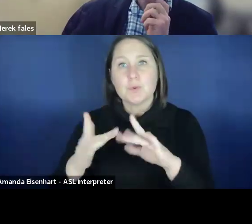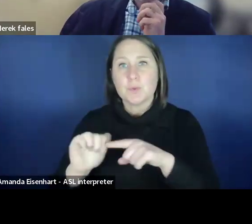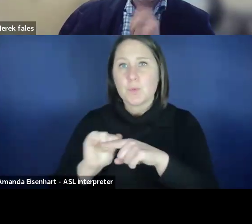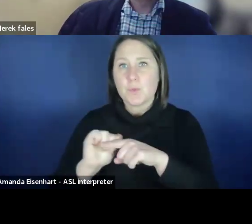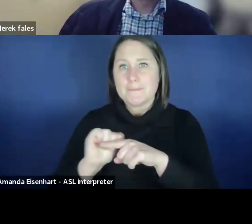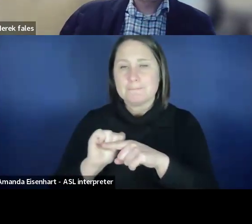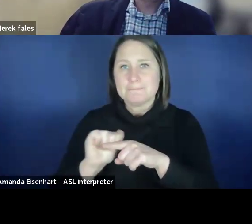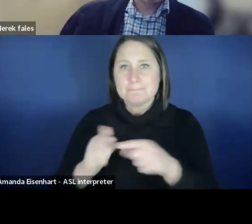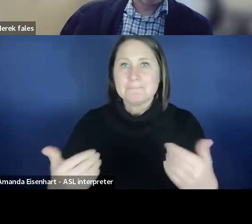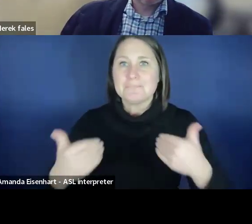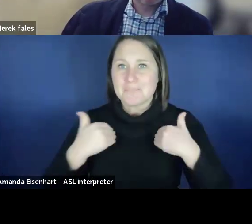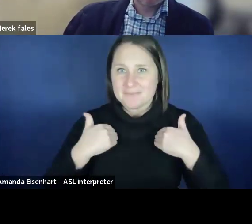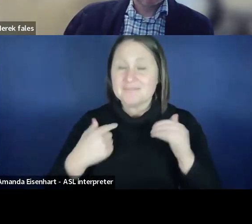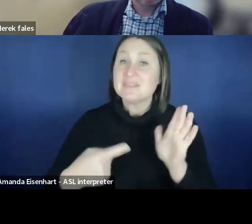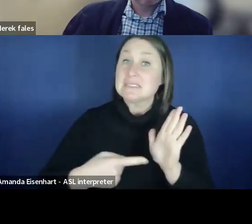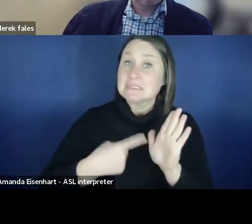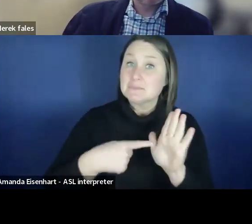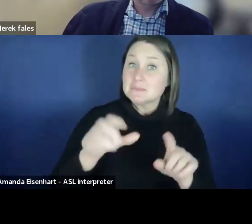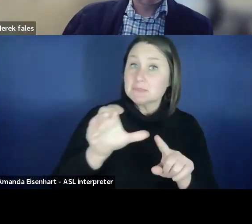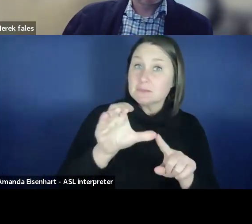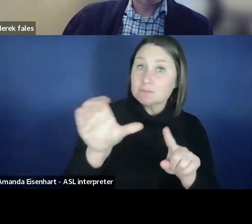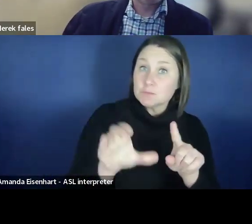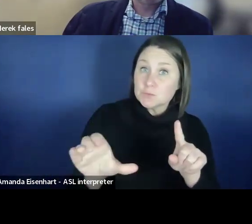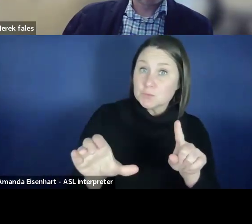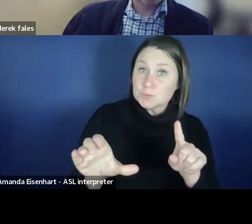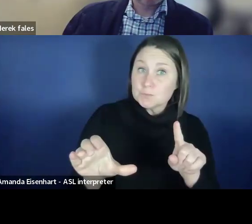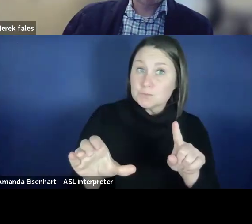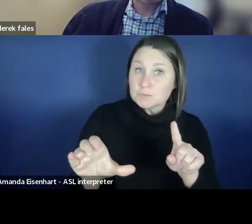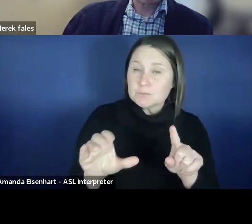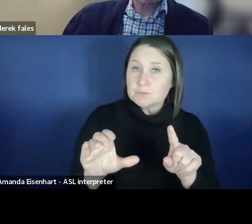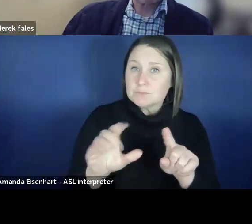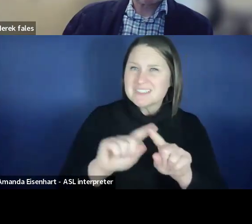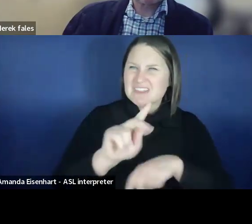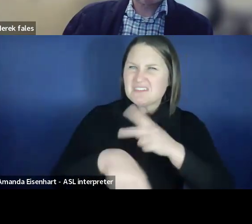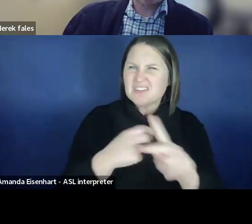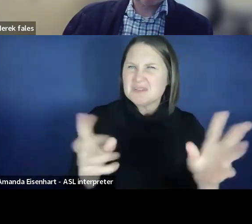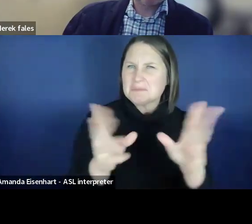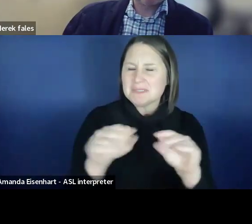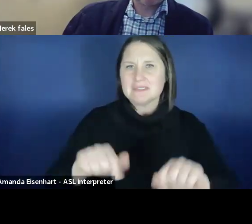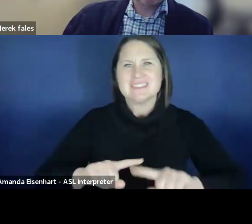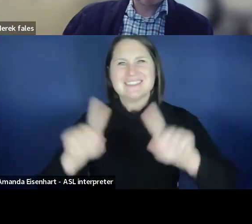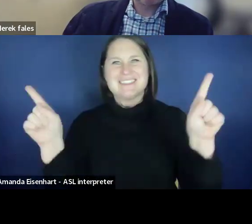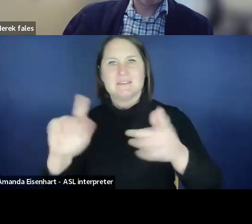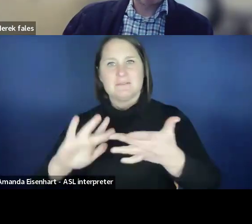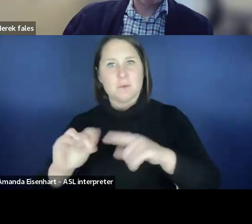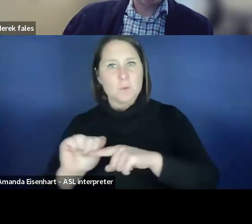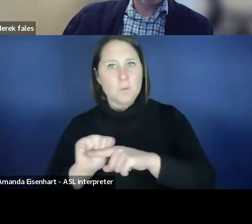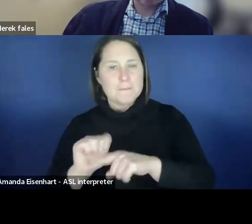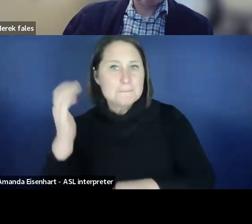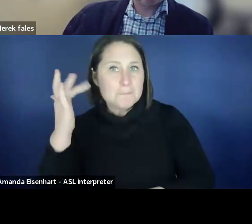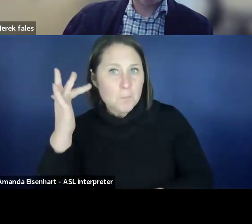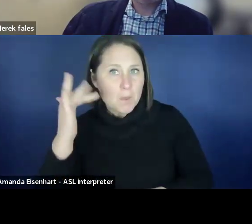instead of sometimes we do Zoom call, other different types of meetings, in part because we have so much interest in